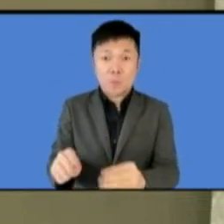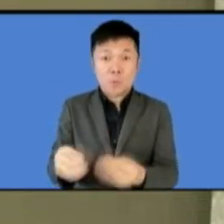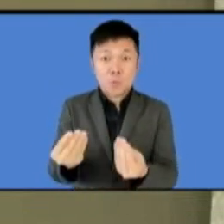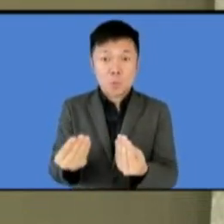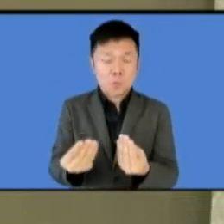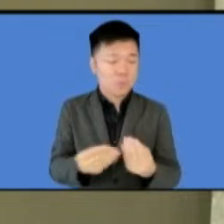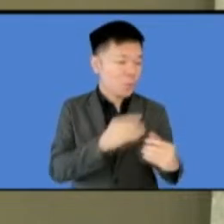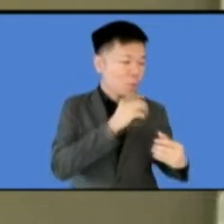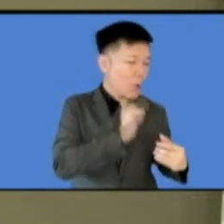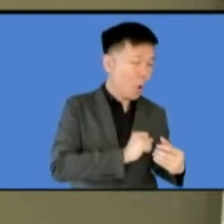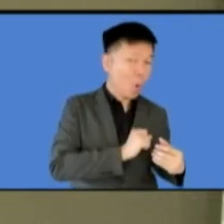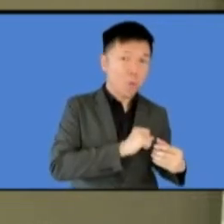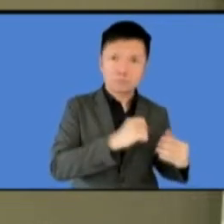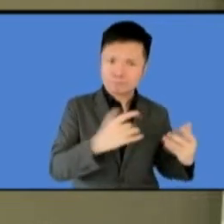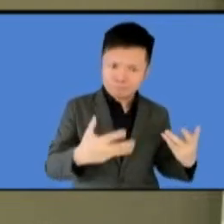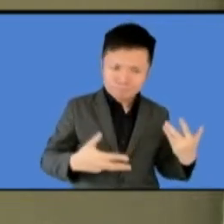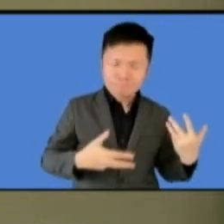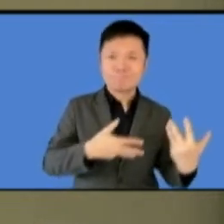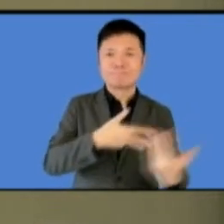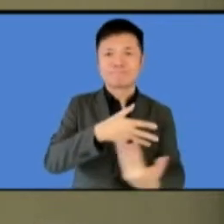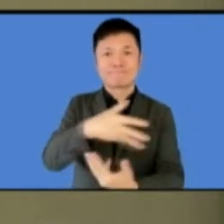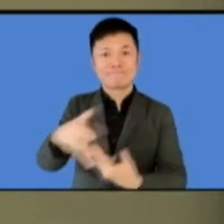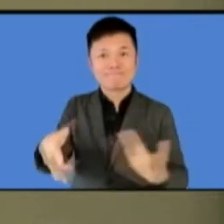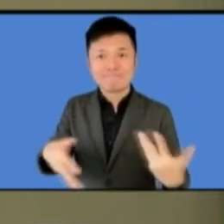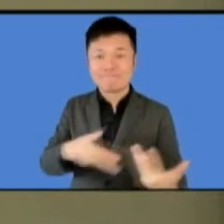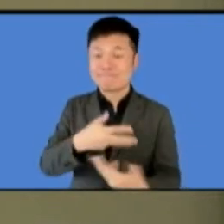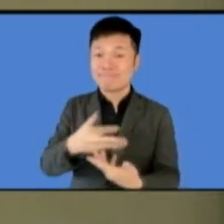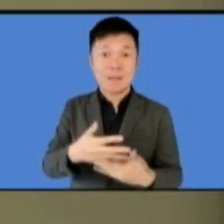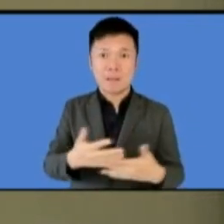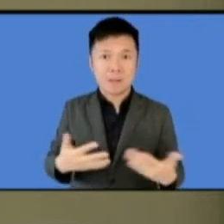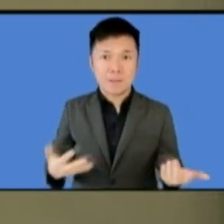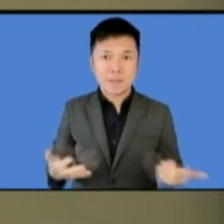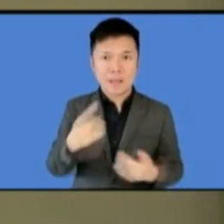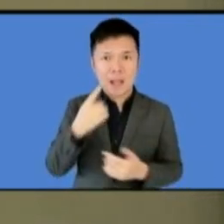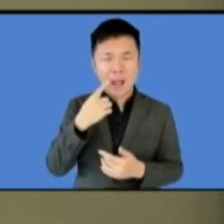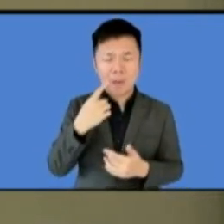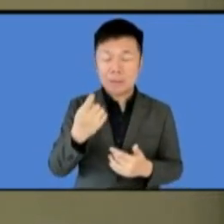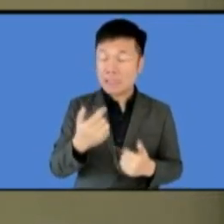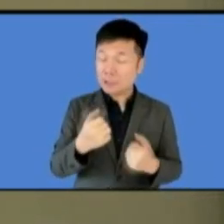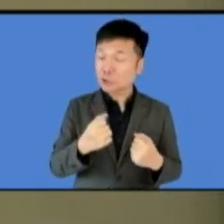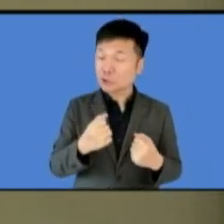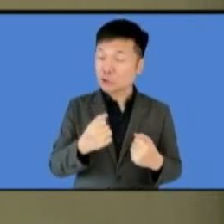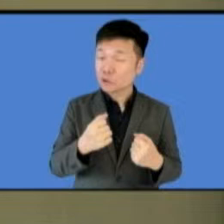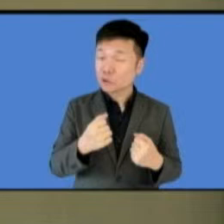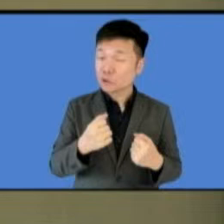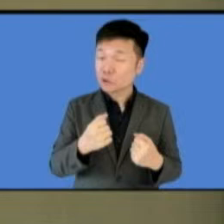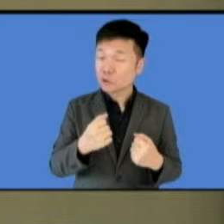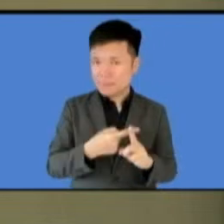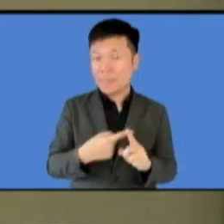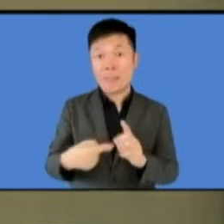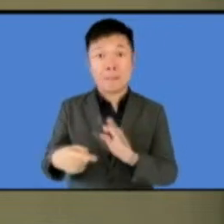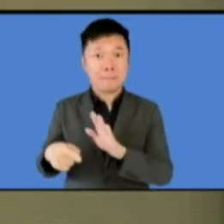together. This presents unique challenges, but it also offers opportunities for